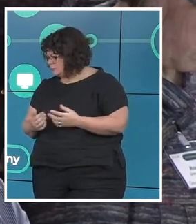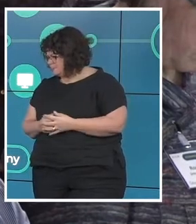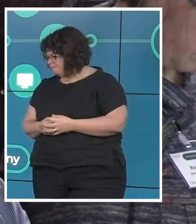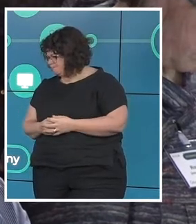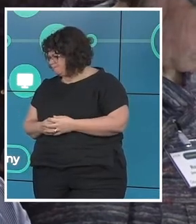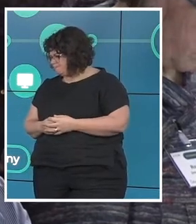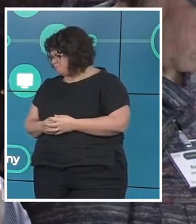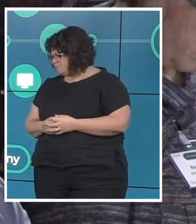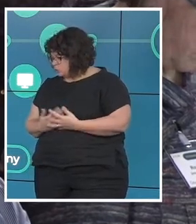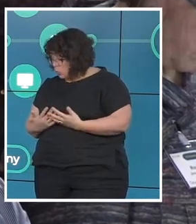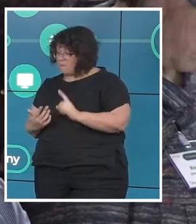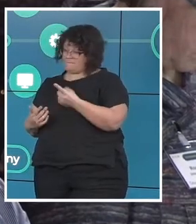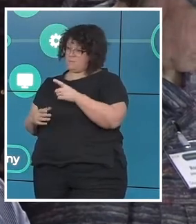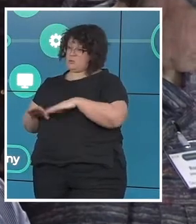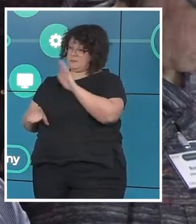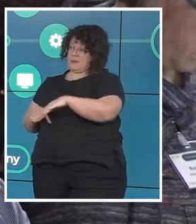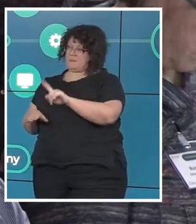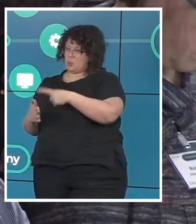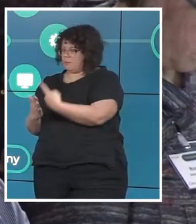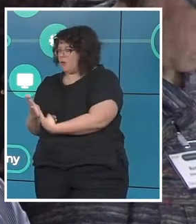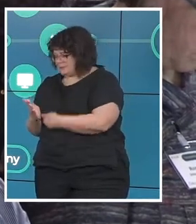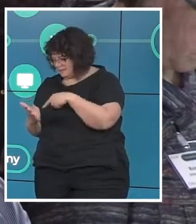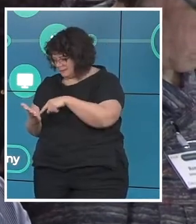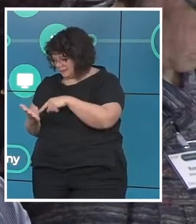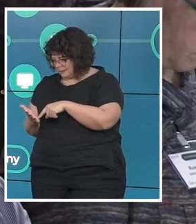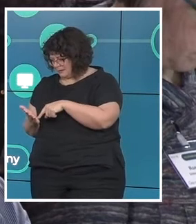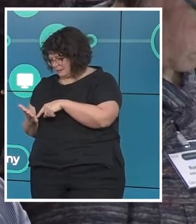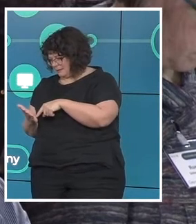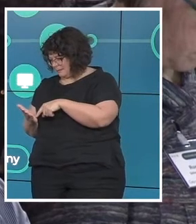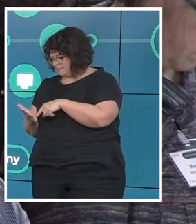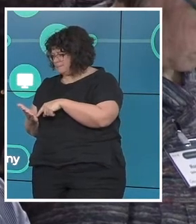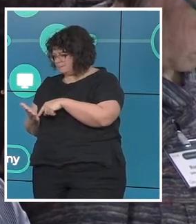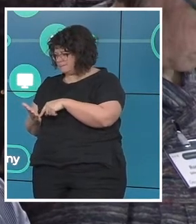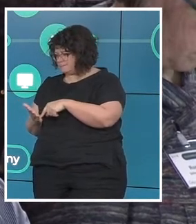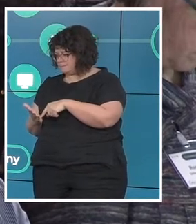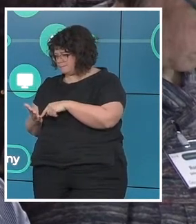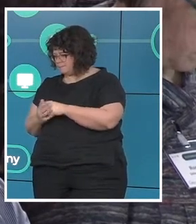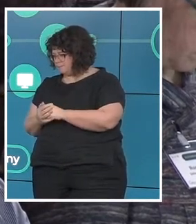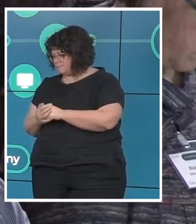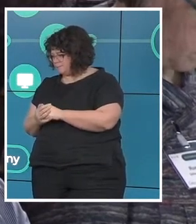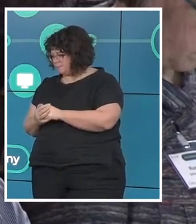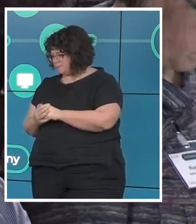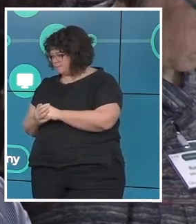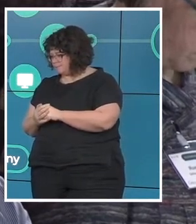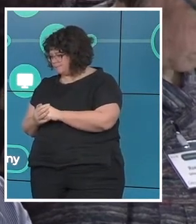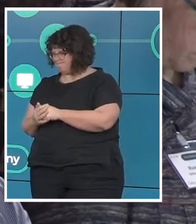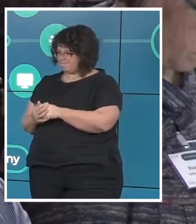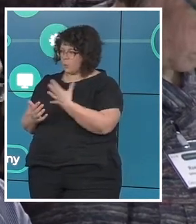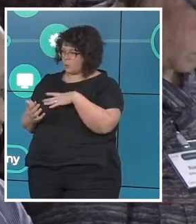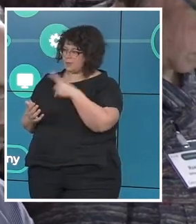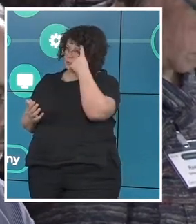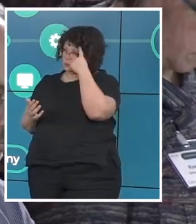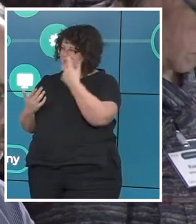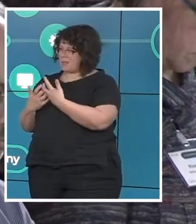train the people who sit on the panel to say who they are, because you end up with a bunch of people who don't say they are, and if no one in the audience recognises